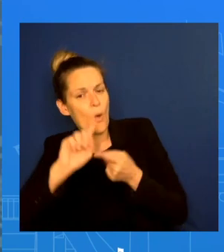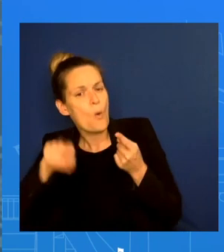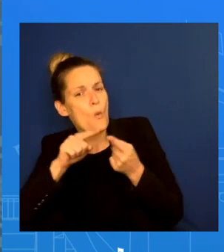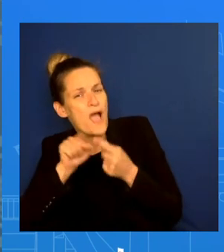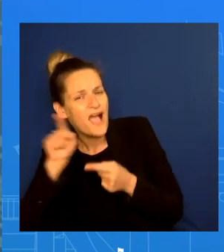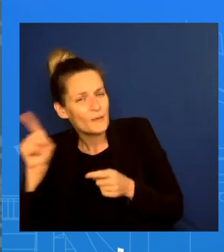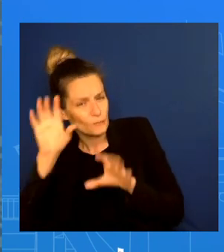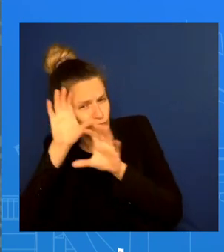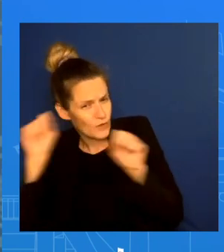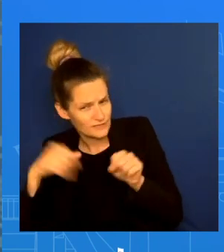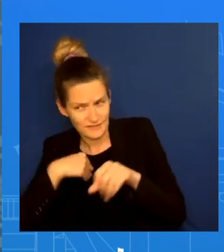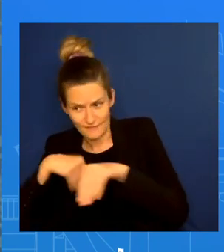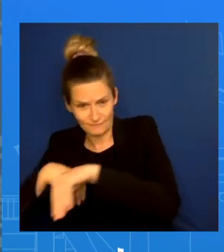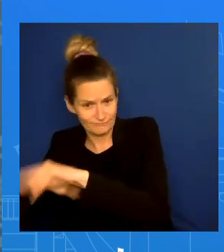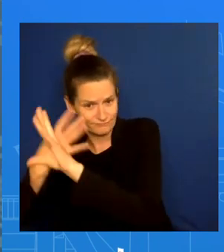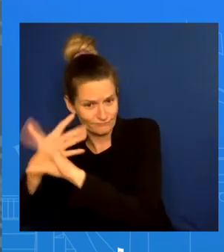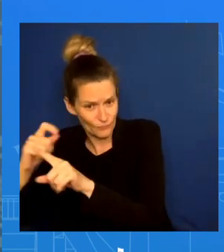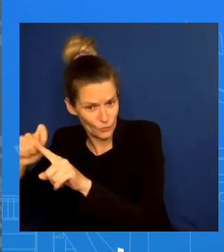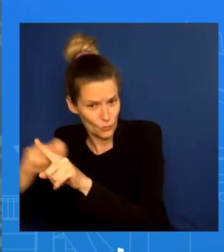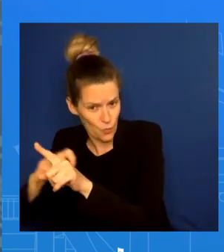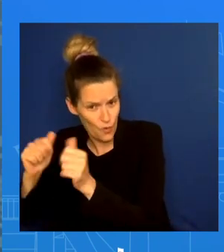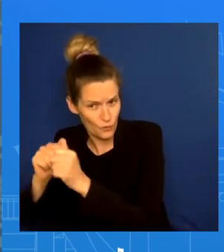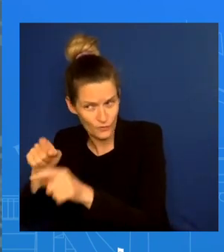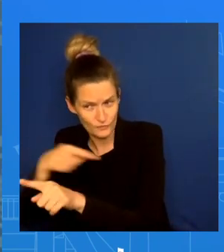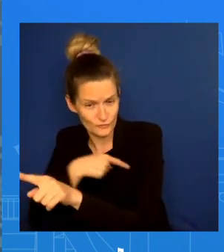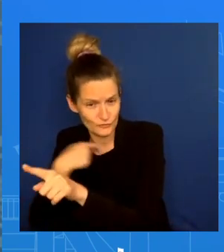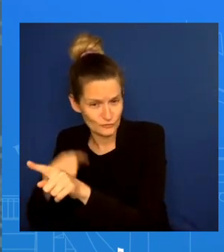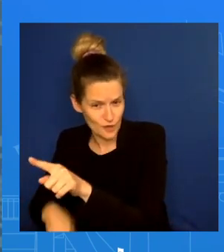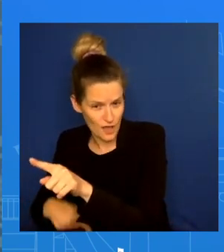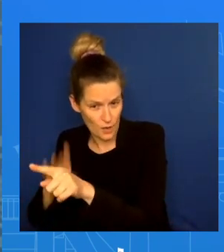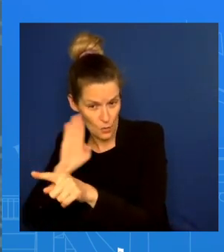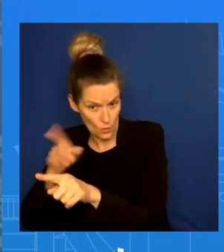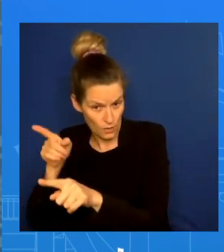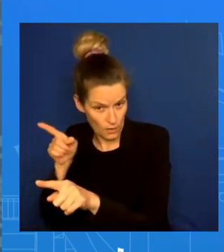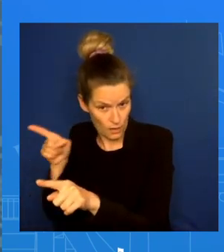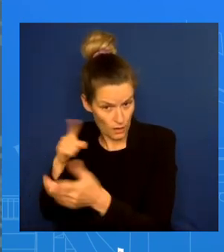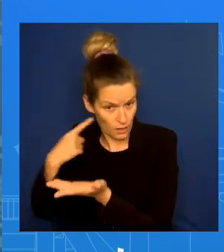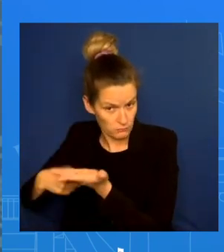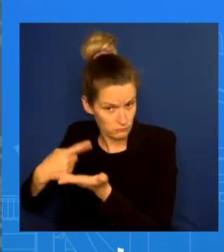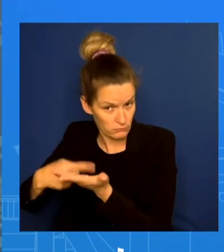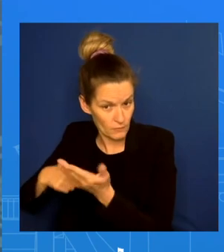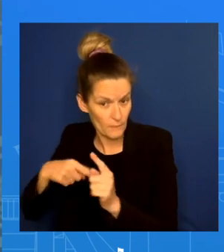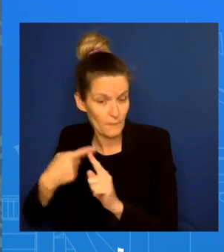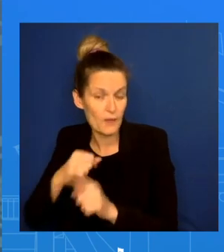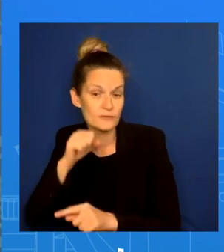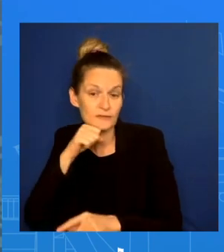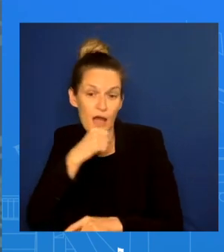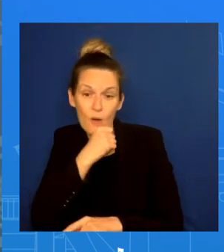I mean, again, I don't want to get ahead of the president.